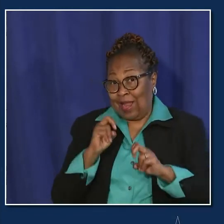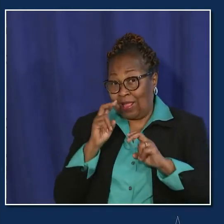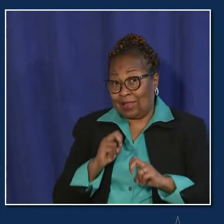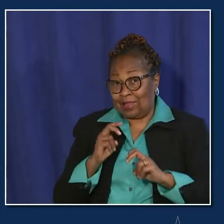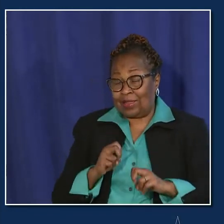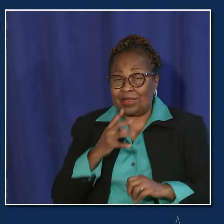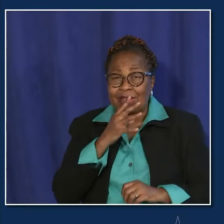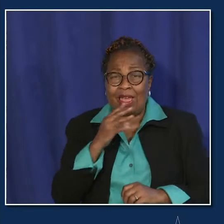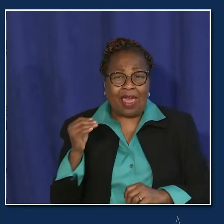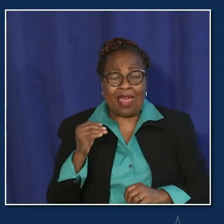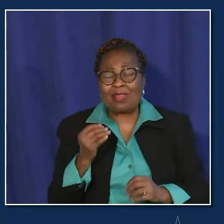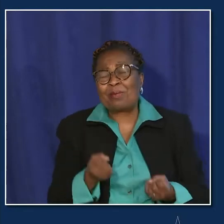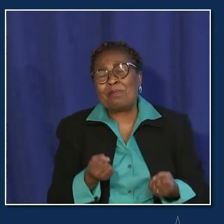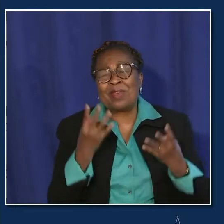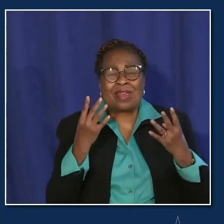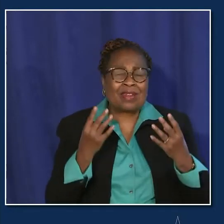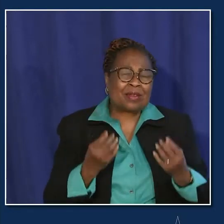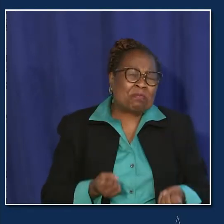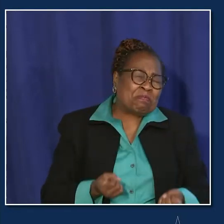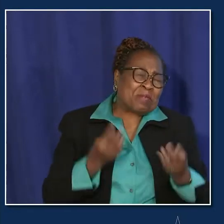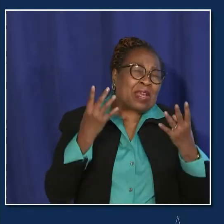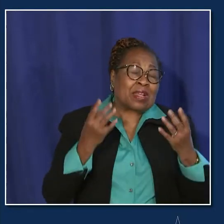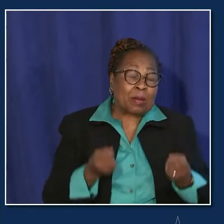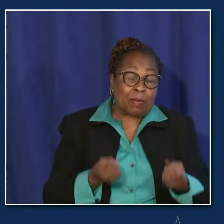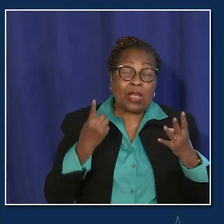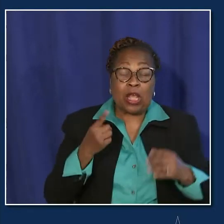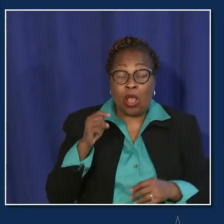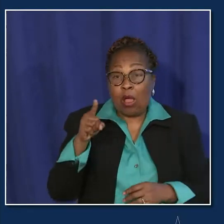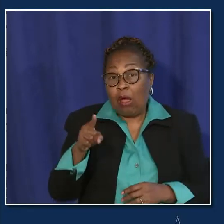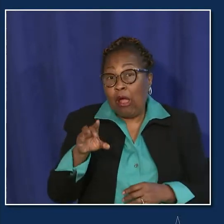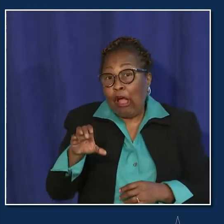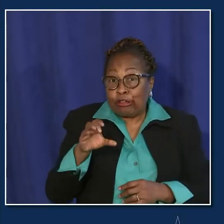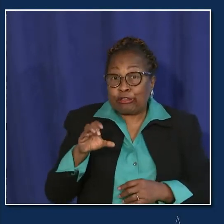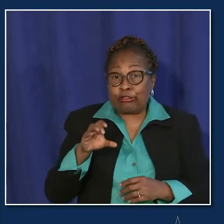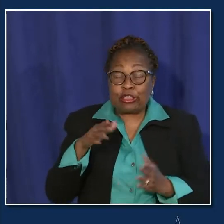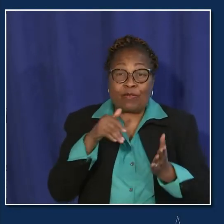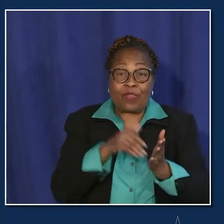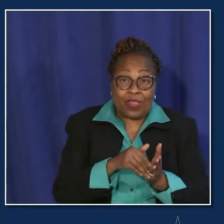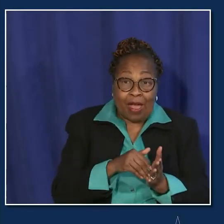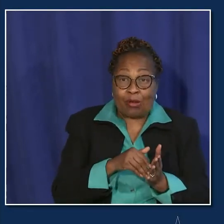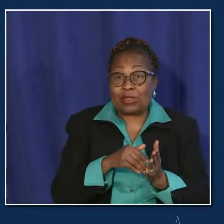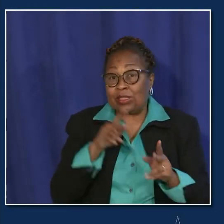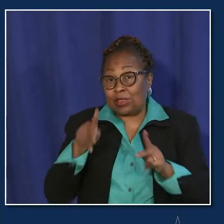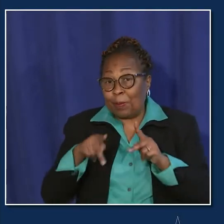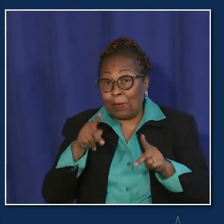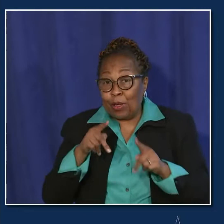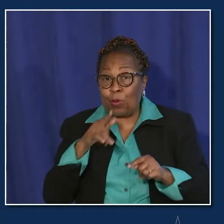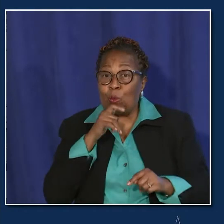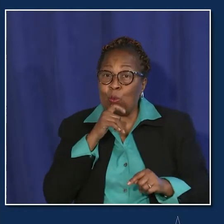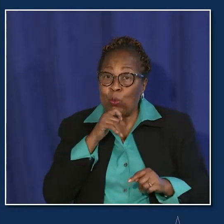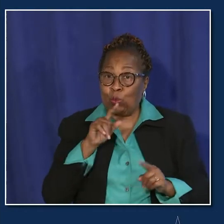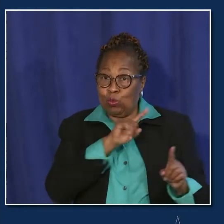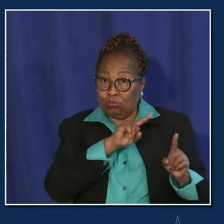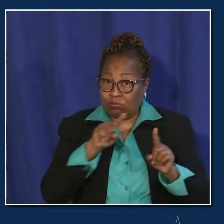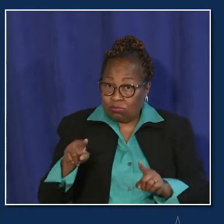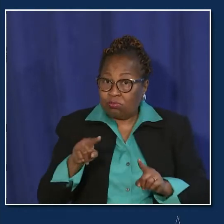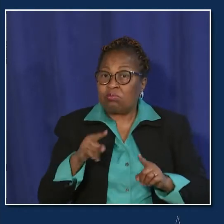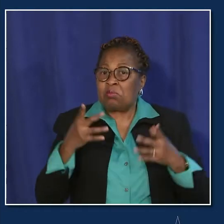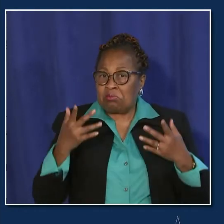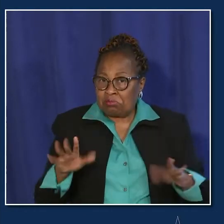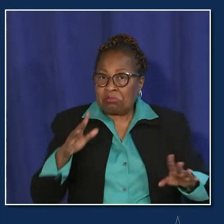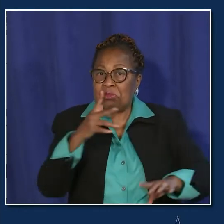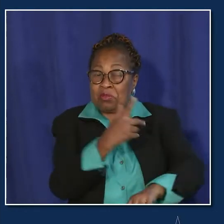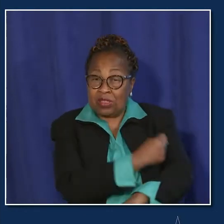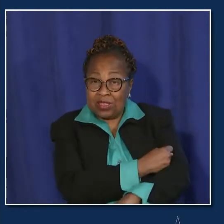and the many hundreds of thousands of proof points in Chicagoans who have stepped up and gotten the